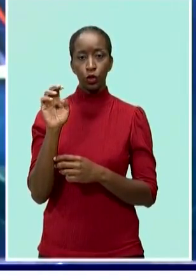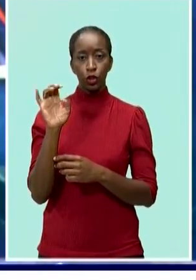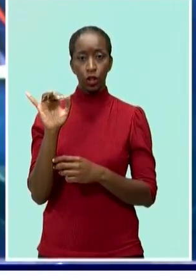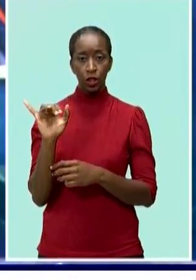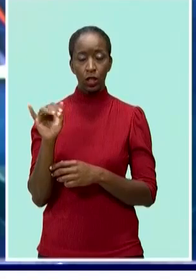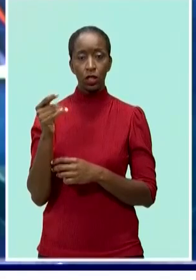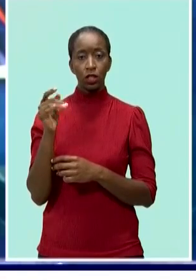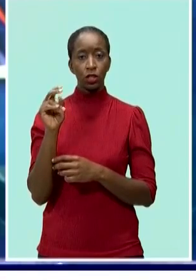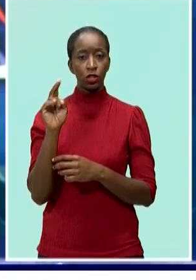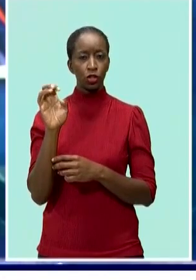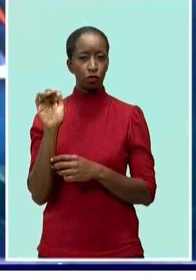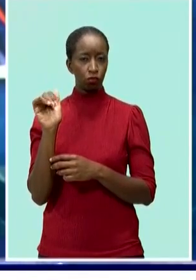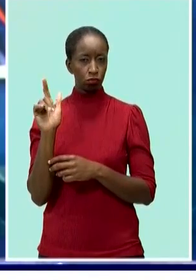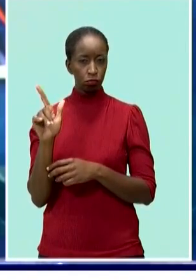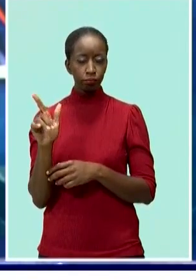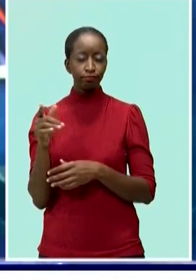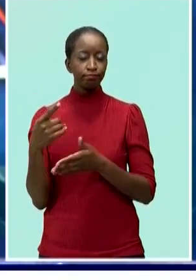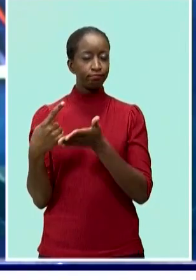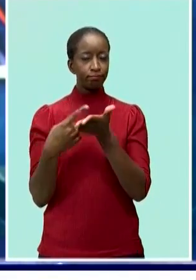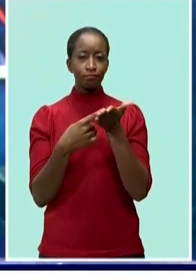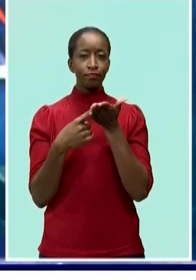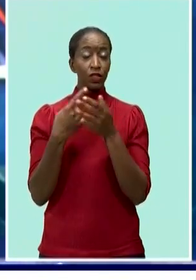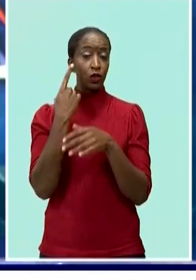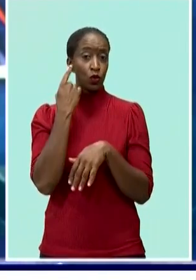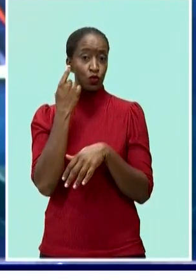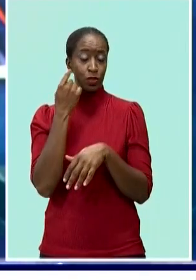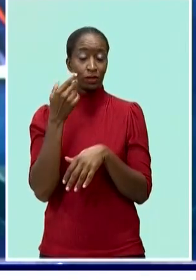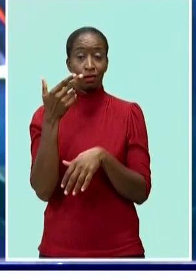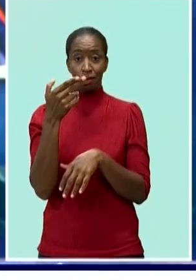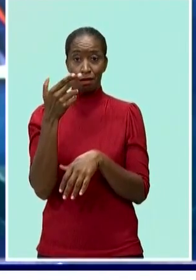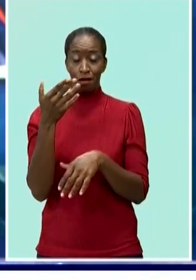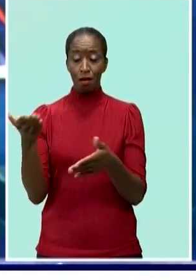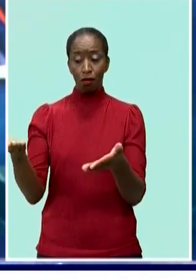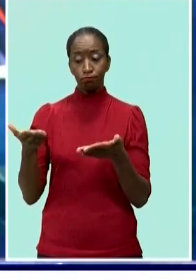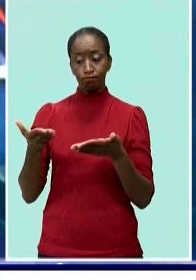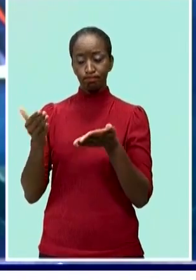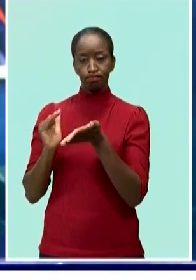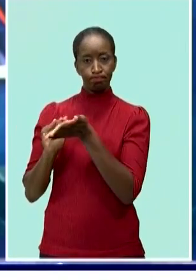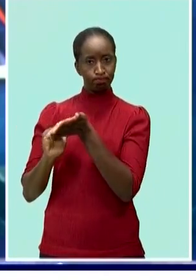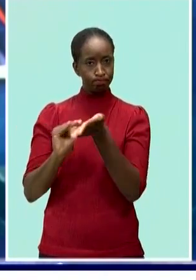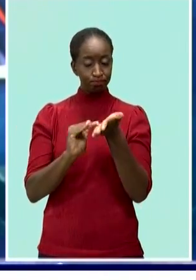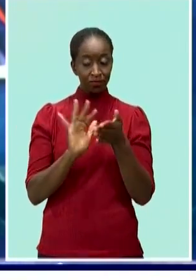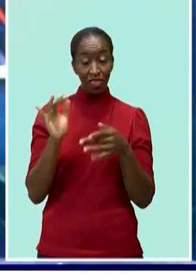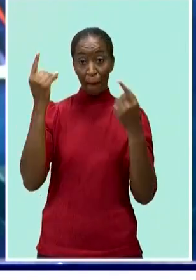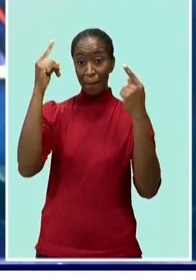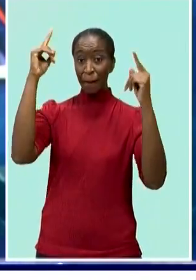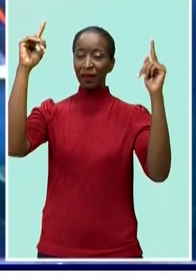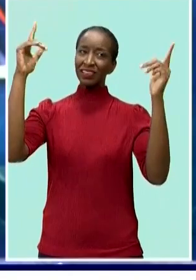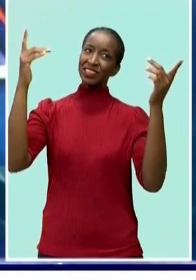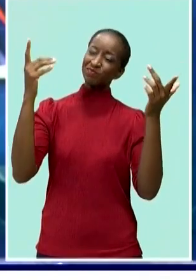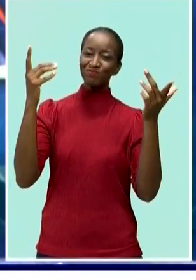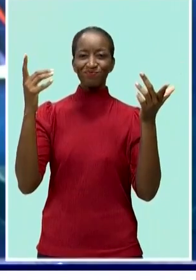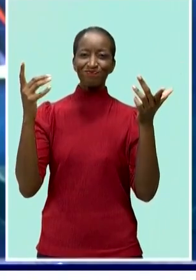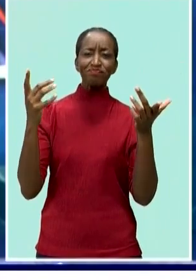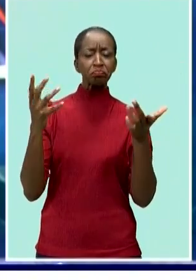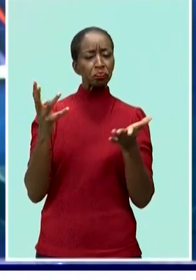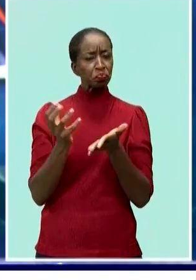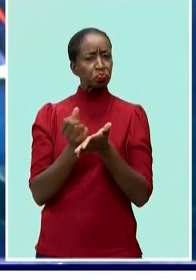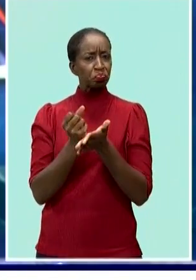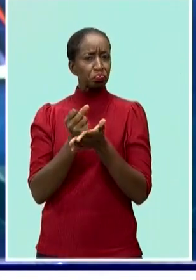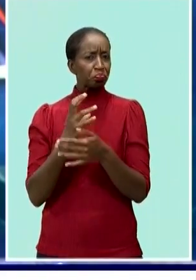not labeled the recent gun amnesty a success, but says it had its advantages. The week-long amnesty saw a total of 32 guns